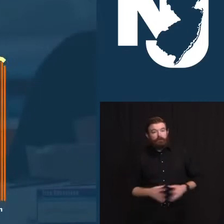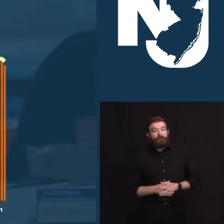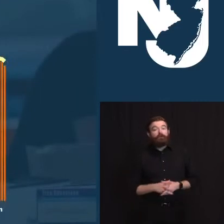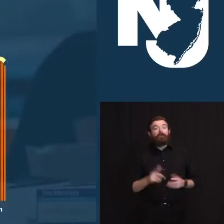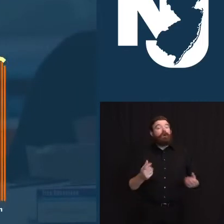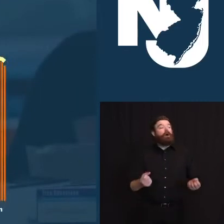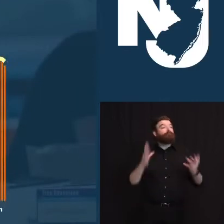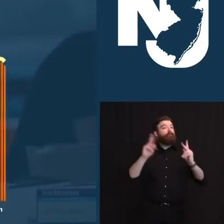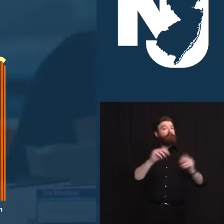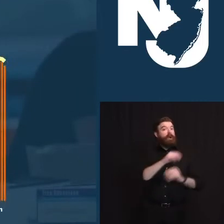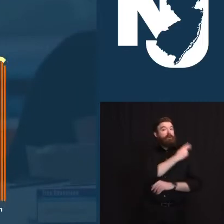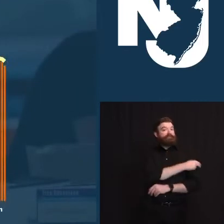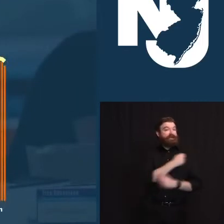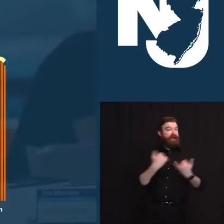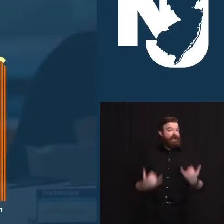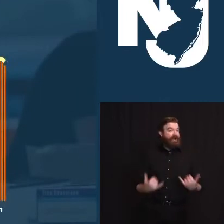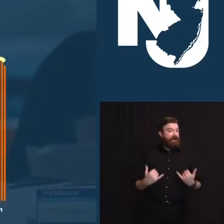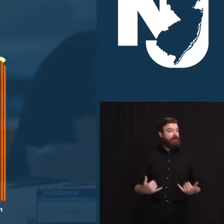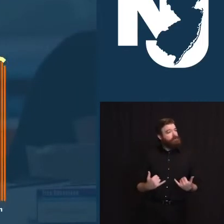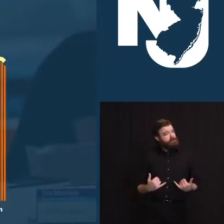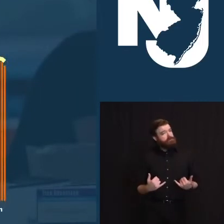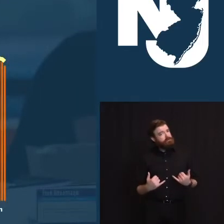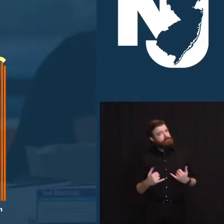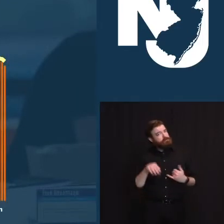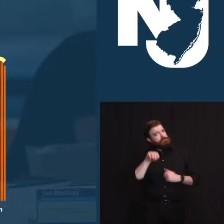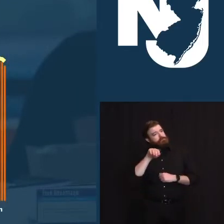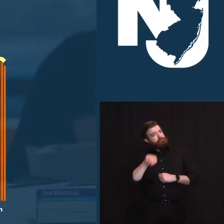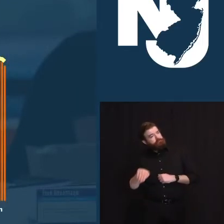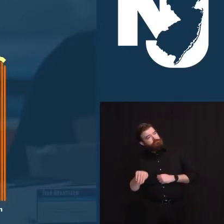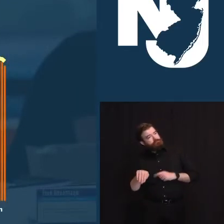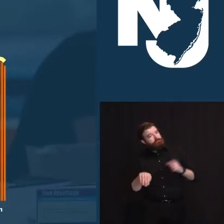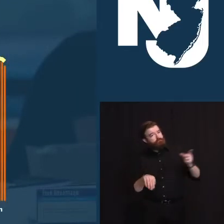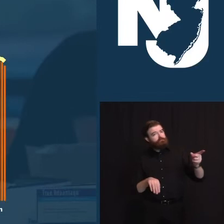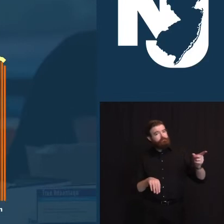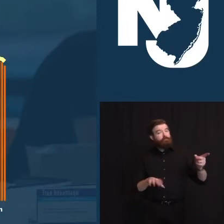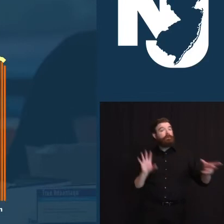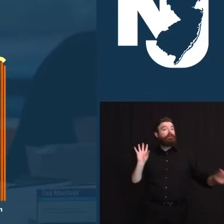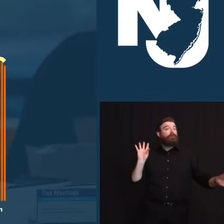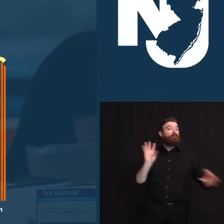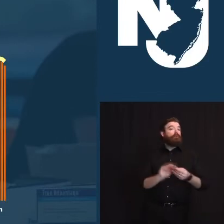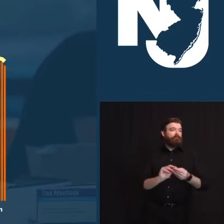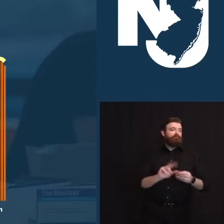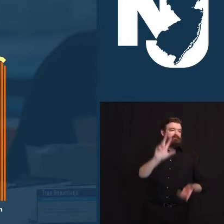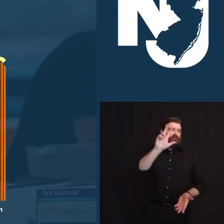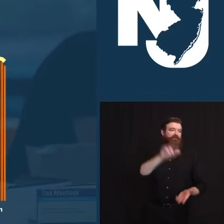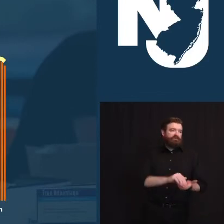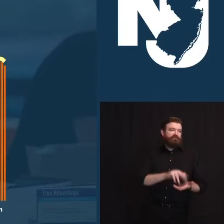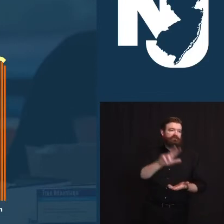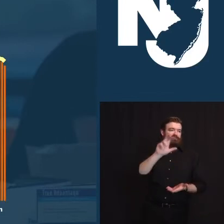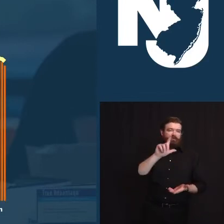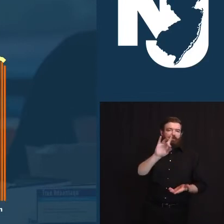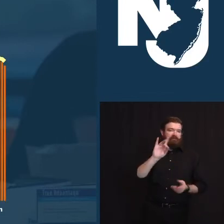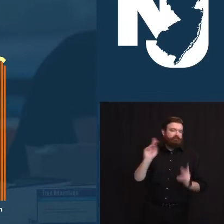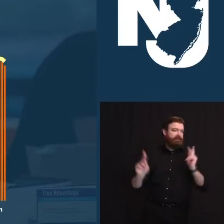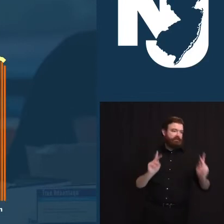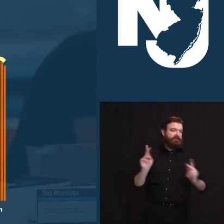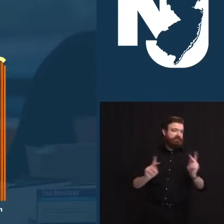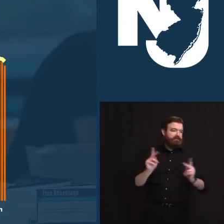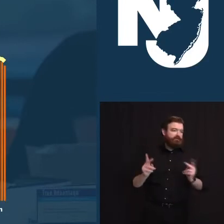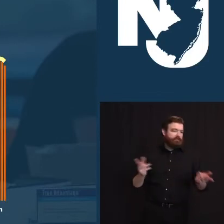in a positive direction as the total count of patients in our hospitals last night was 3,328. That breaks down